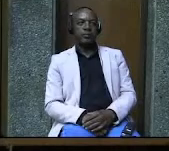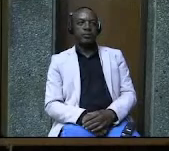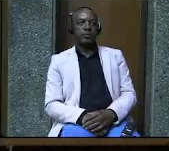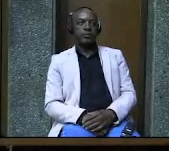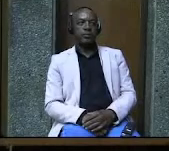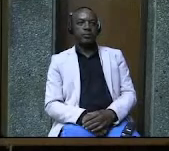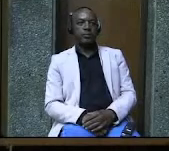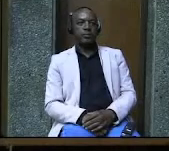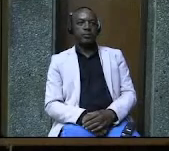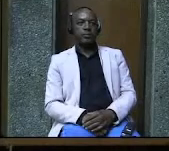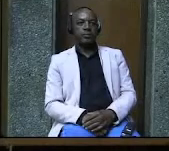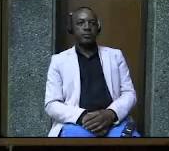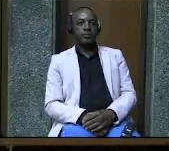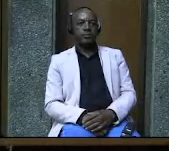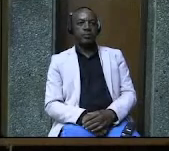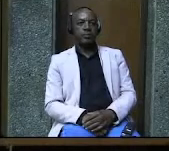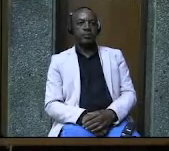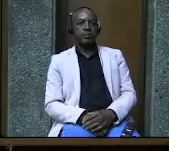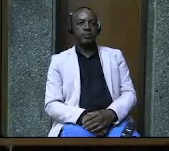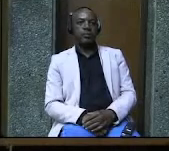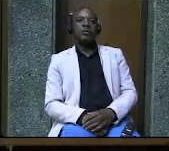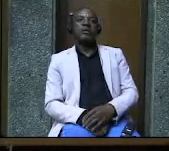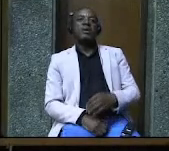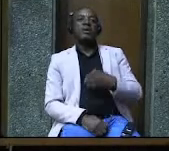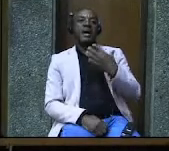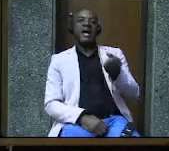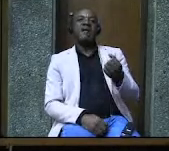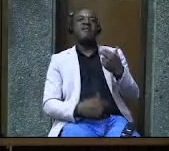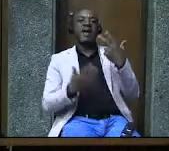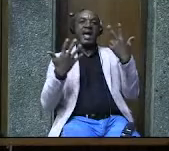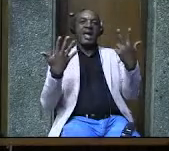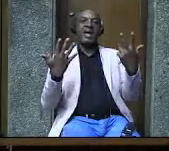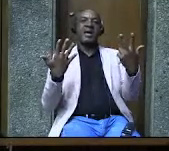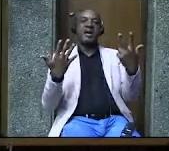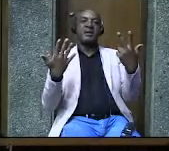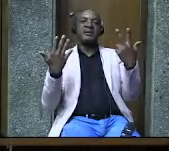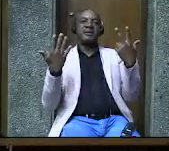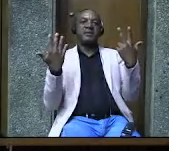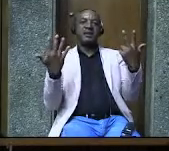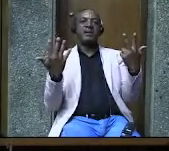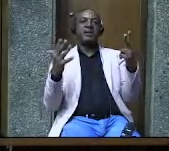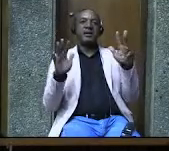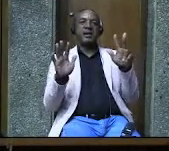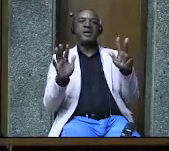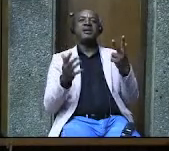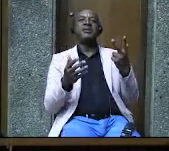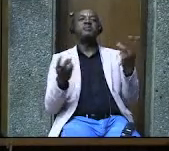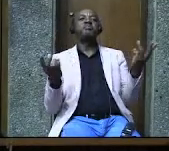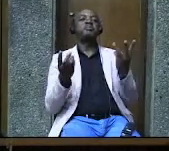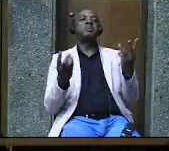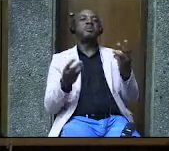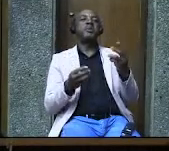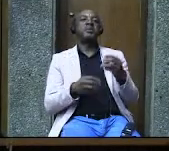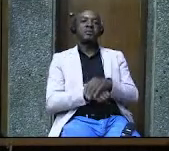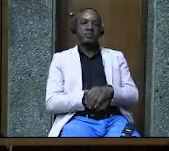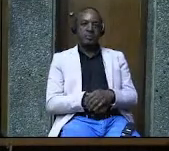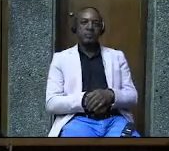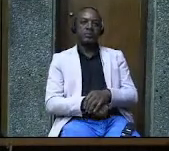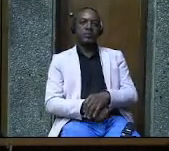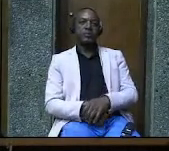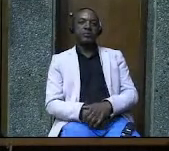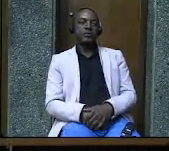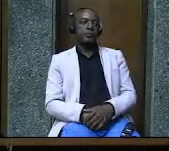to see niggas in the chance. Bale 8. Can we get a little bit of food? Nabo bafuna isikhathi njengawe.